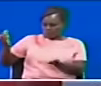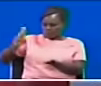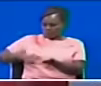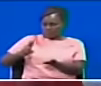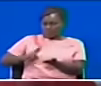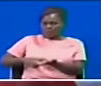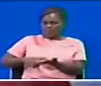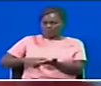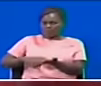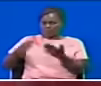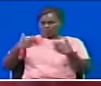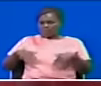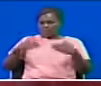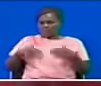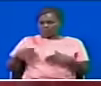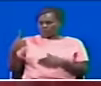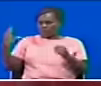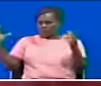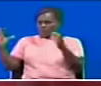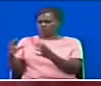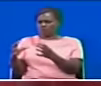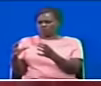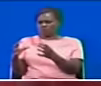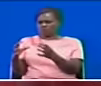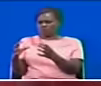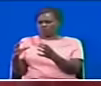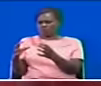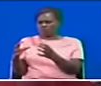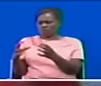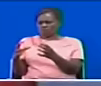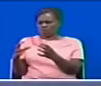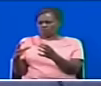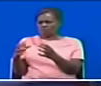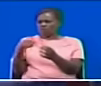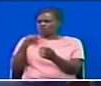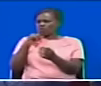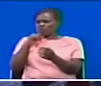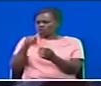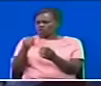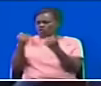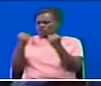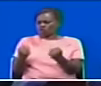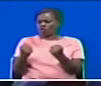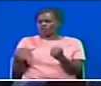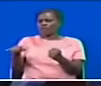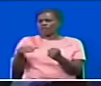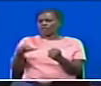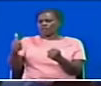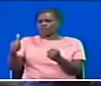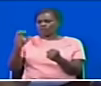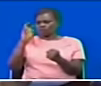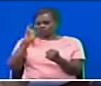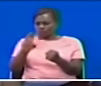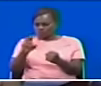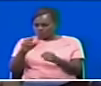people in one side was not going, were not going to the strongholds of the other side to look for